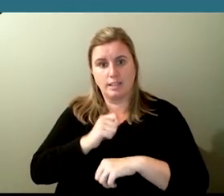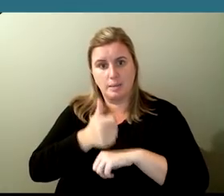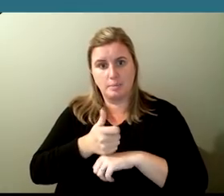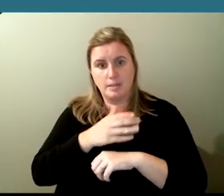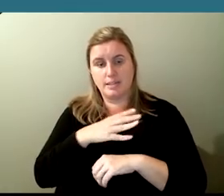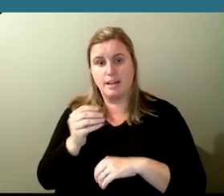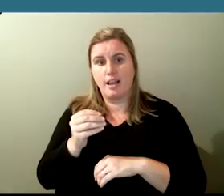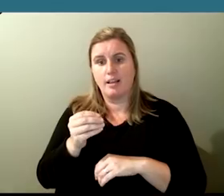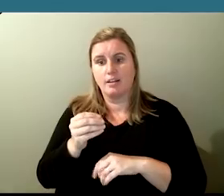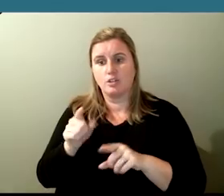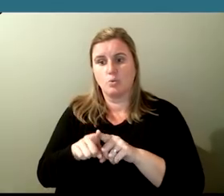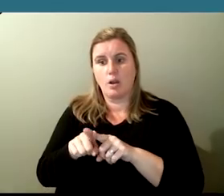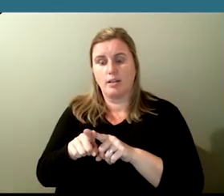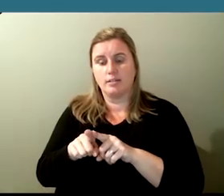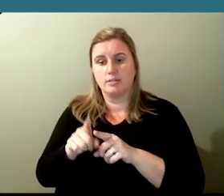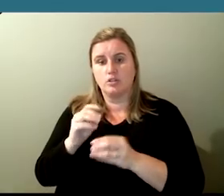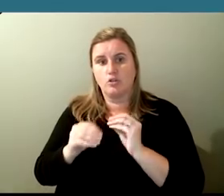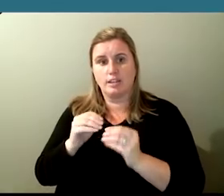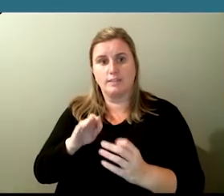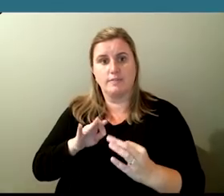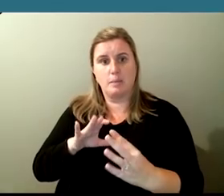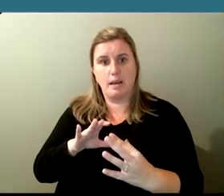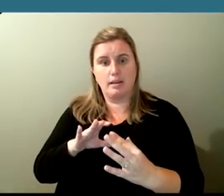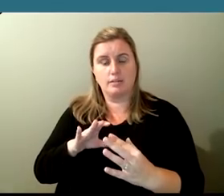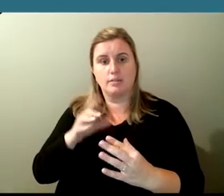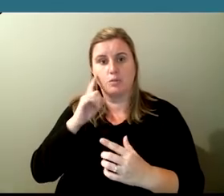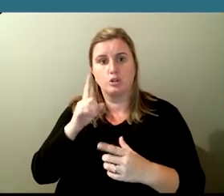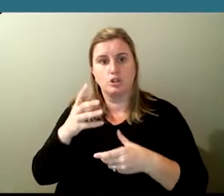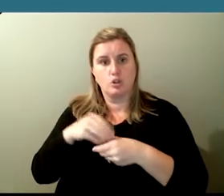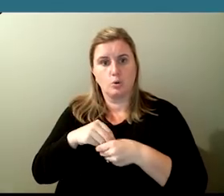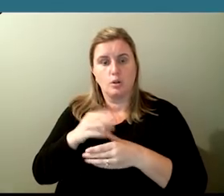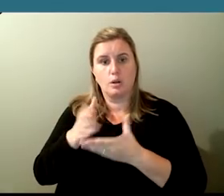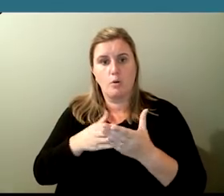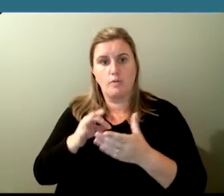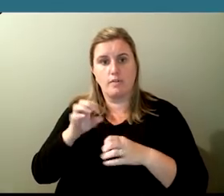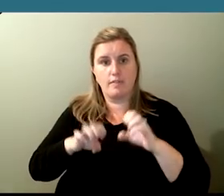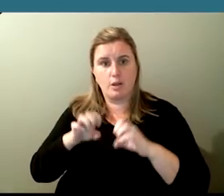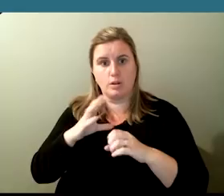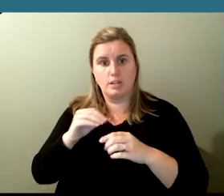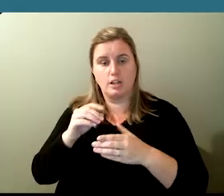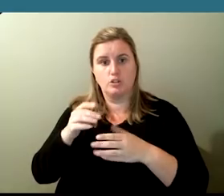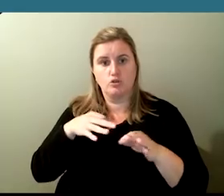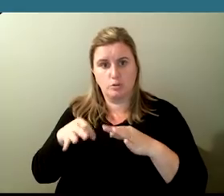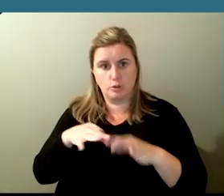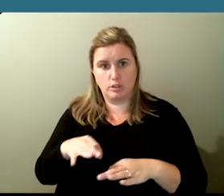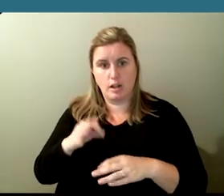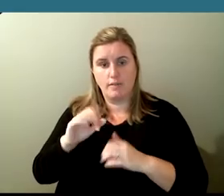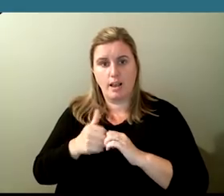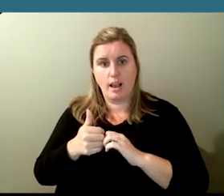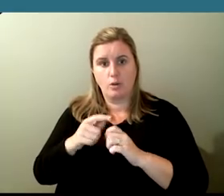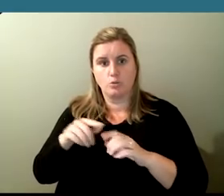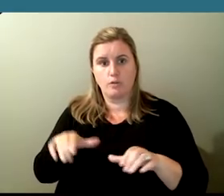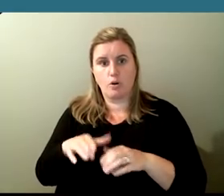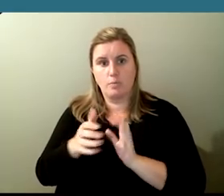as corrective feedback, which included a component of evaluation and description of how to perform the